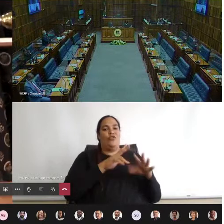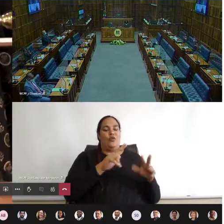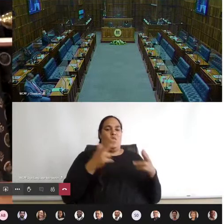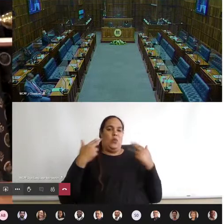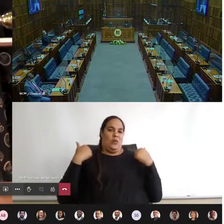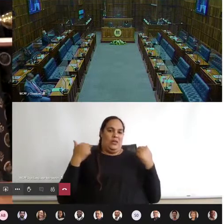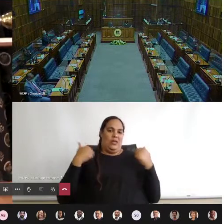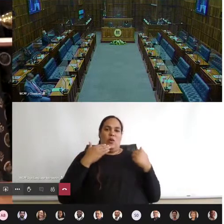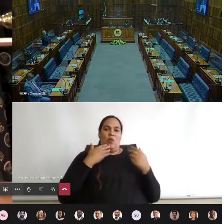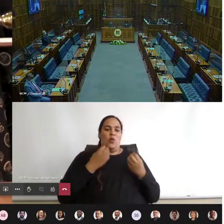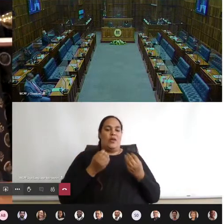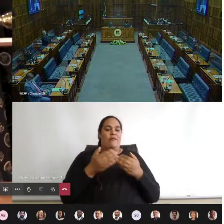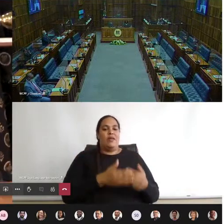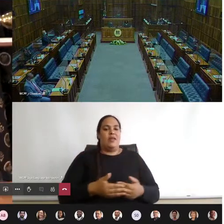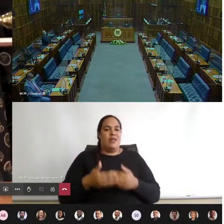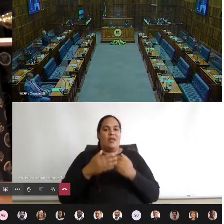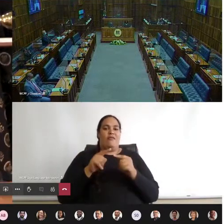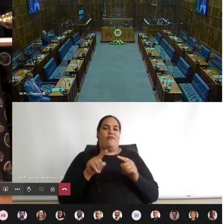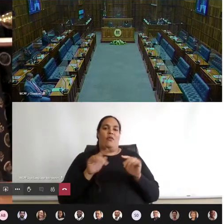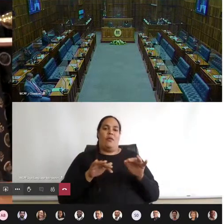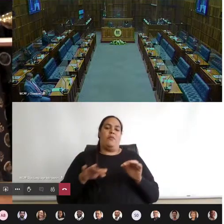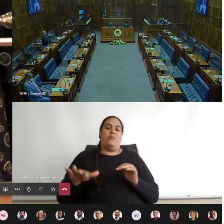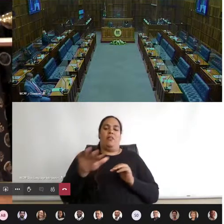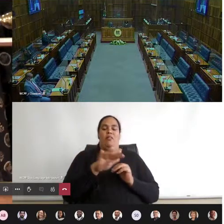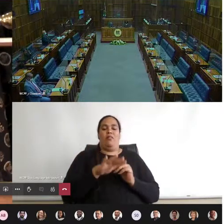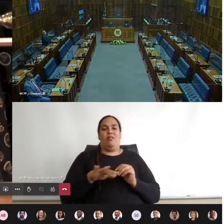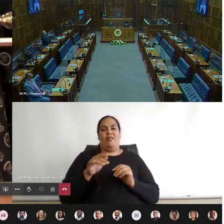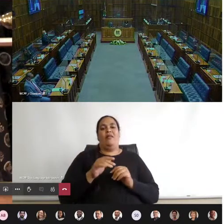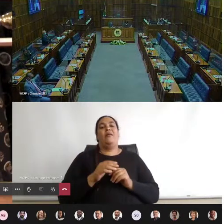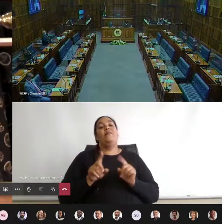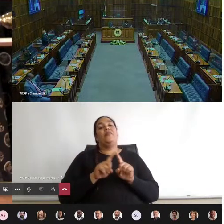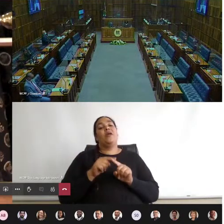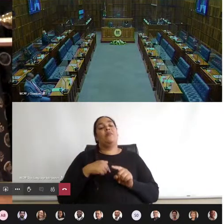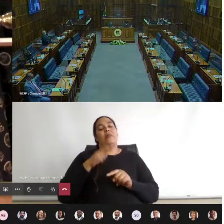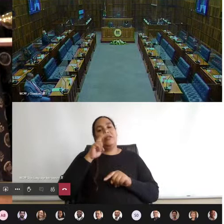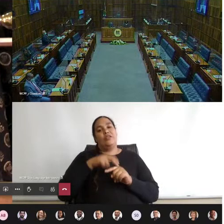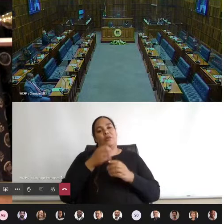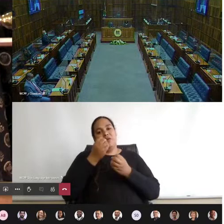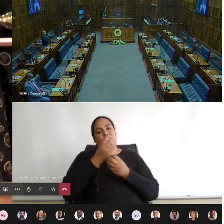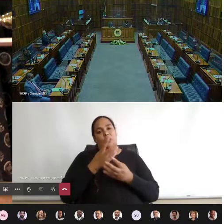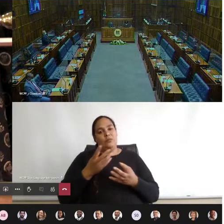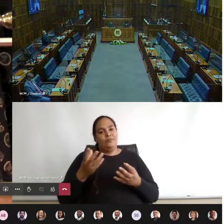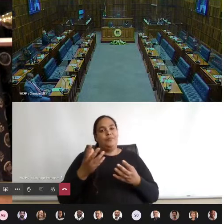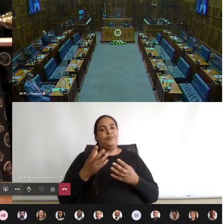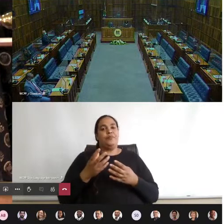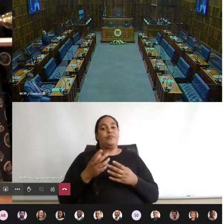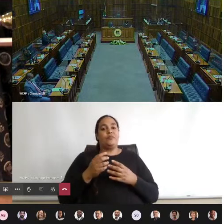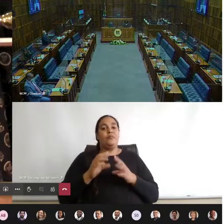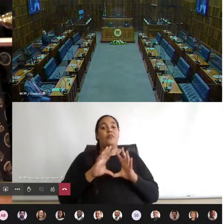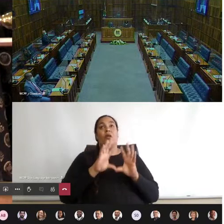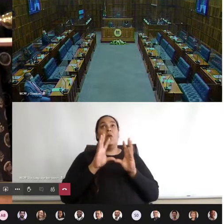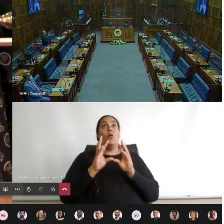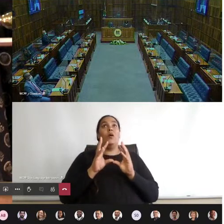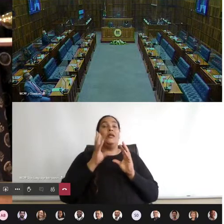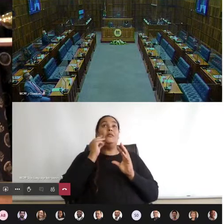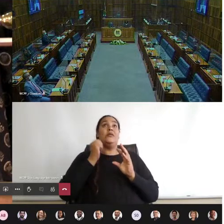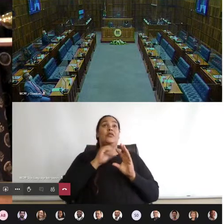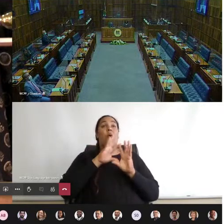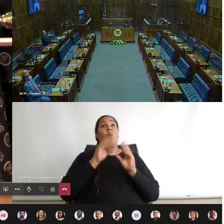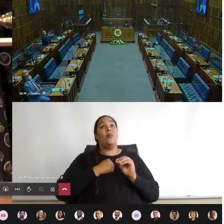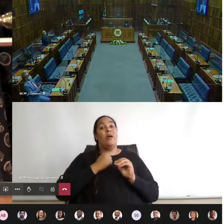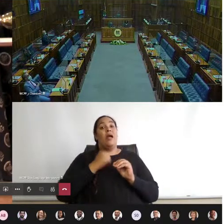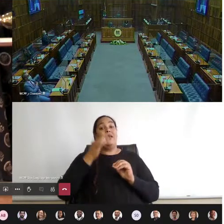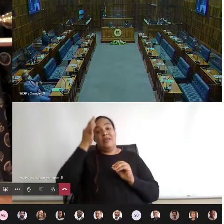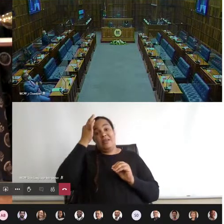give care to the citizens of Genadendal. I must say that in all of my experience in government, when you go